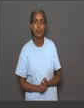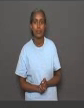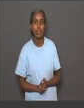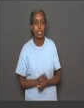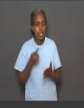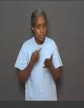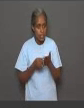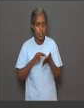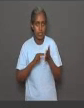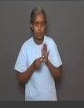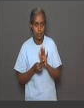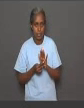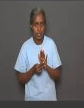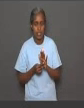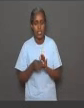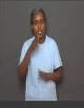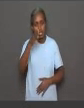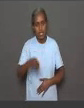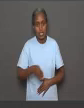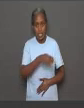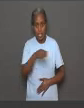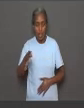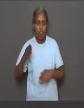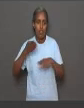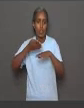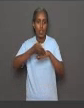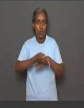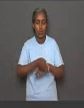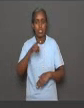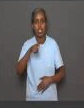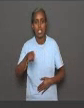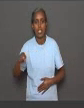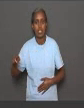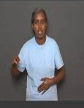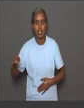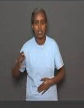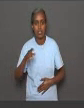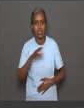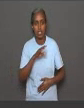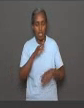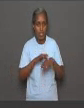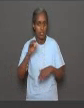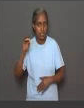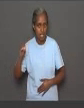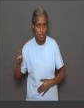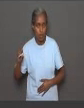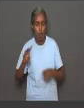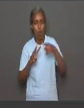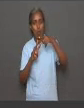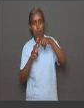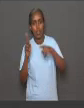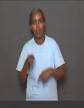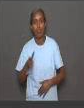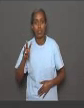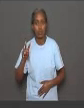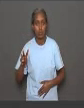This means that the graph crosses the x-axis at 0, pi over